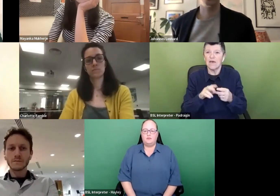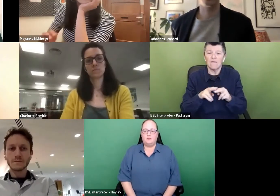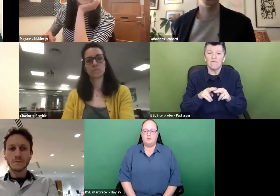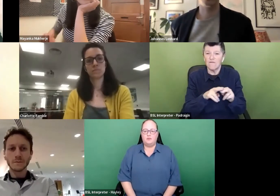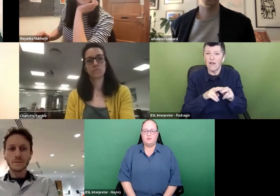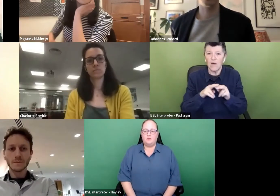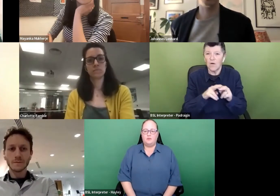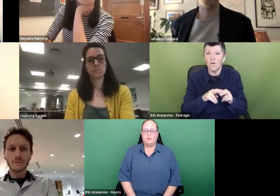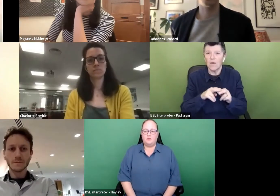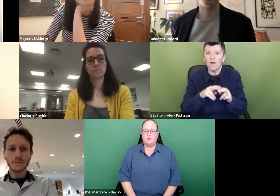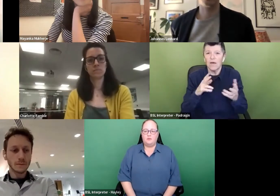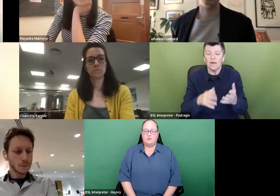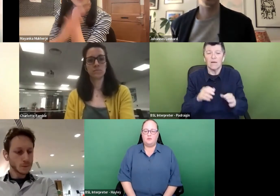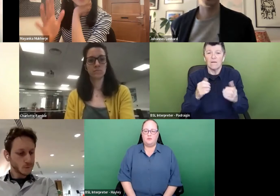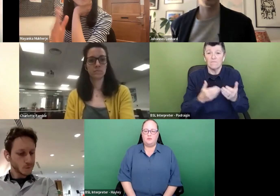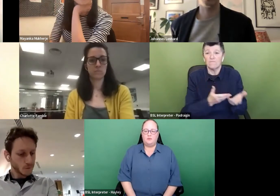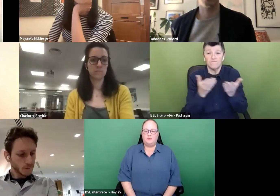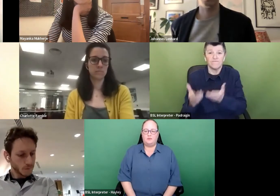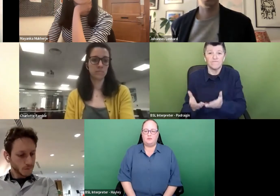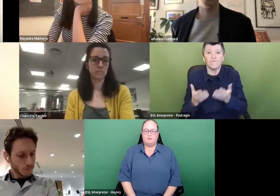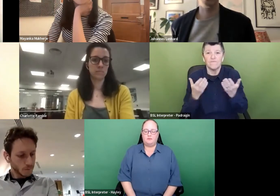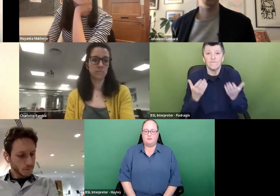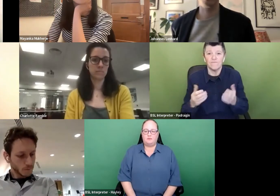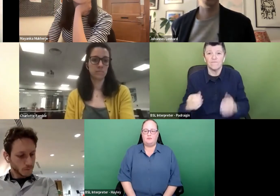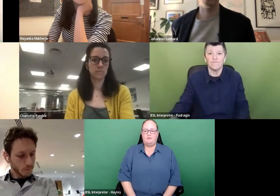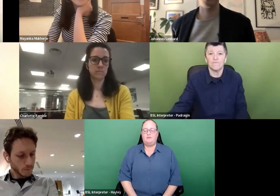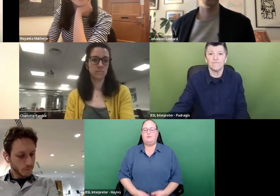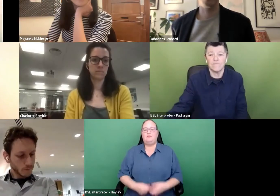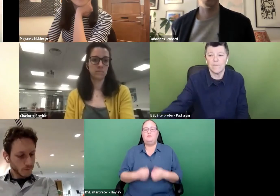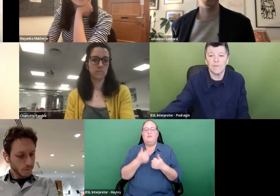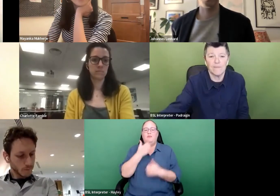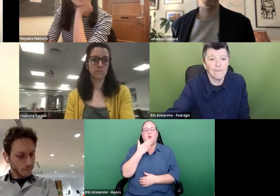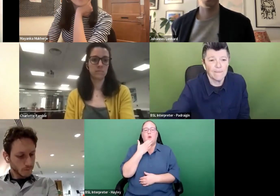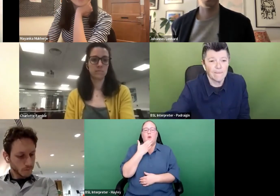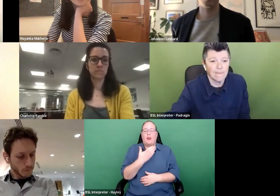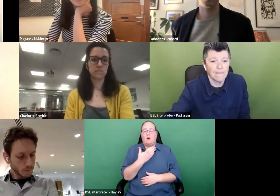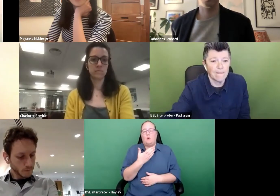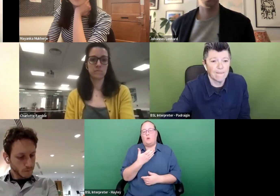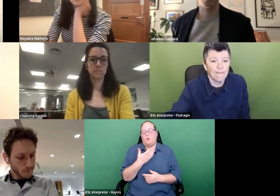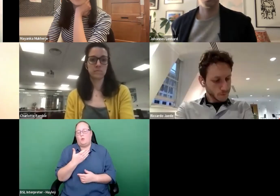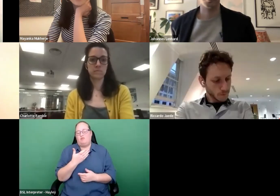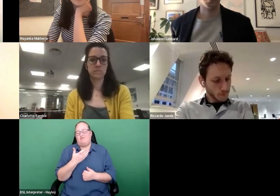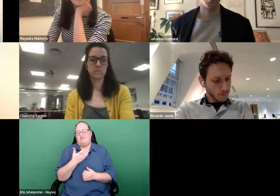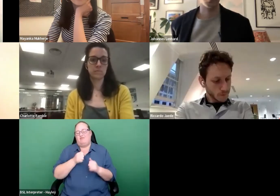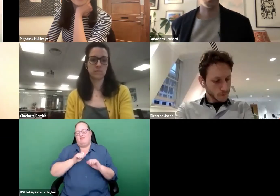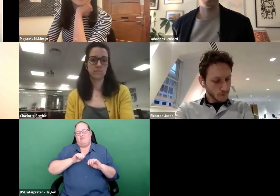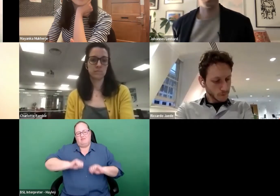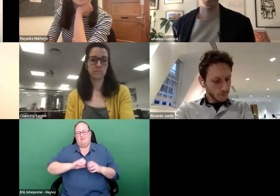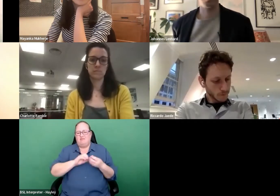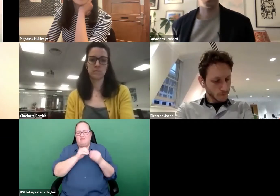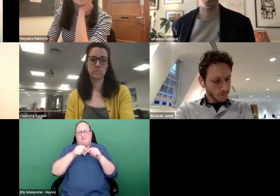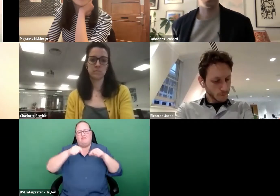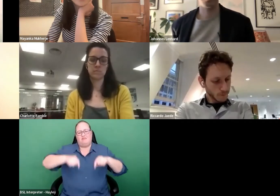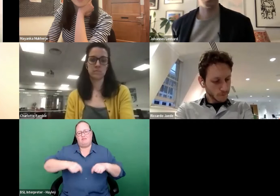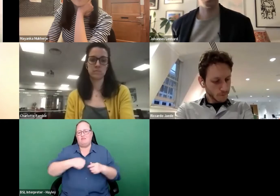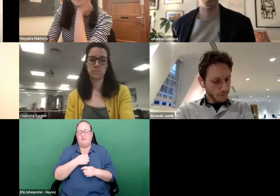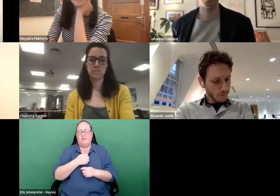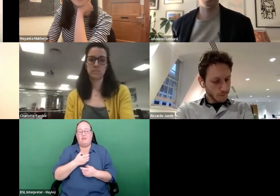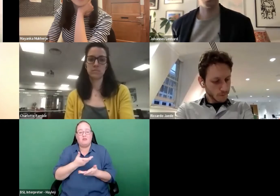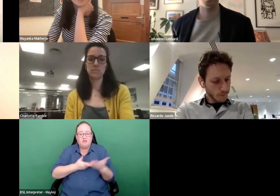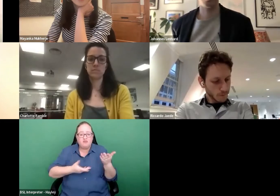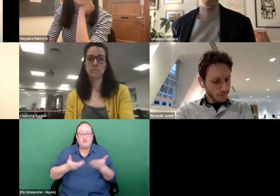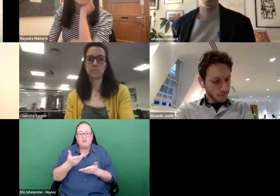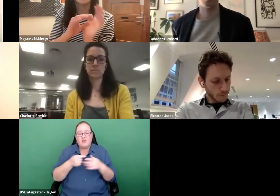Mayanka. Thank you so much, Alpa, and thank you for holding this space for all of us. And yeah, it's great to go after